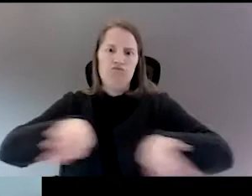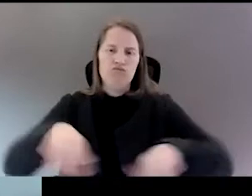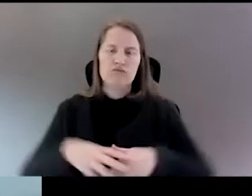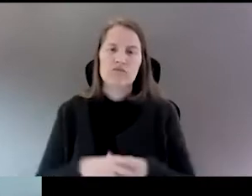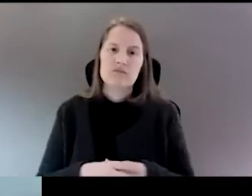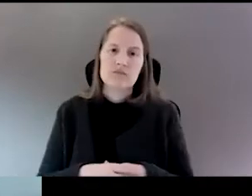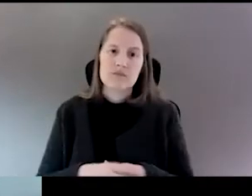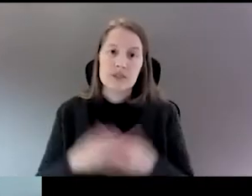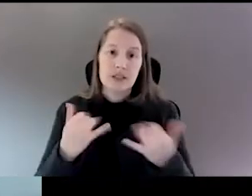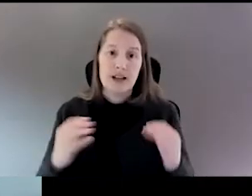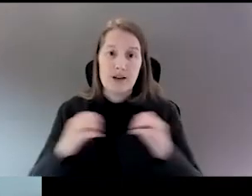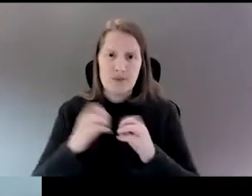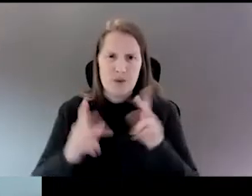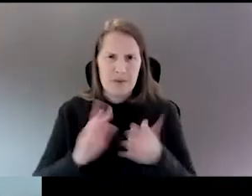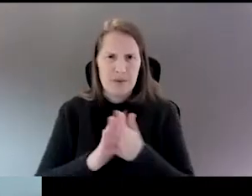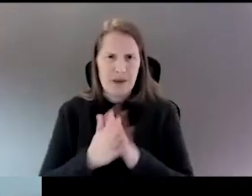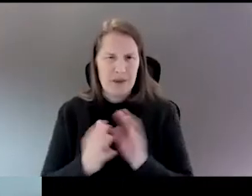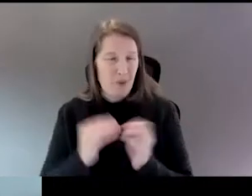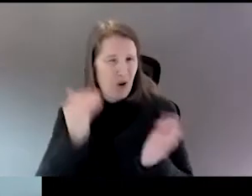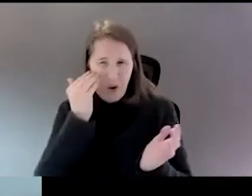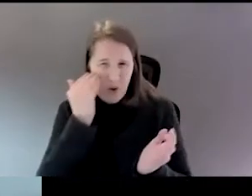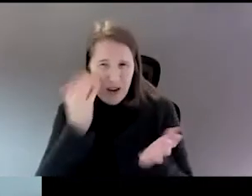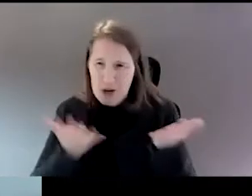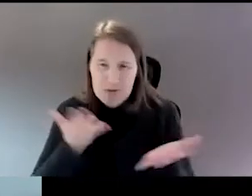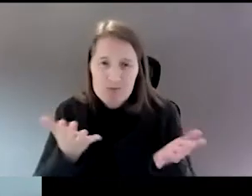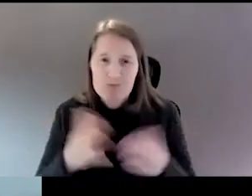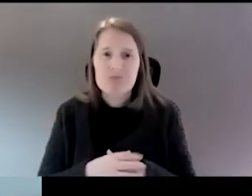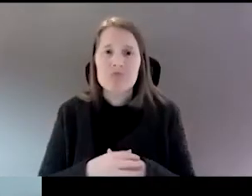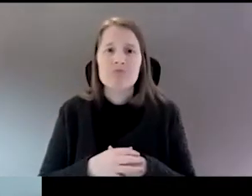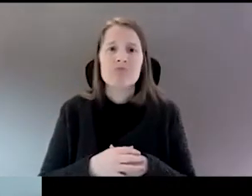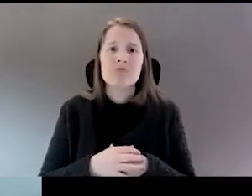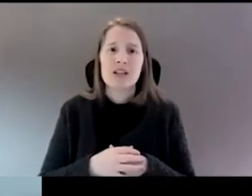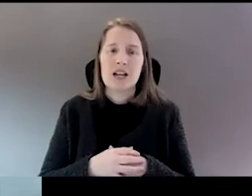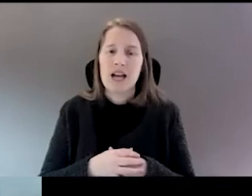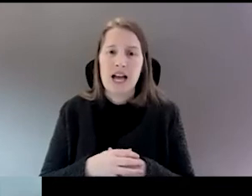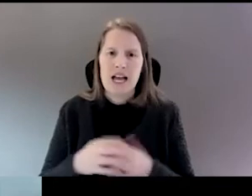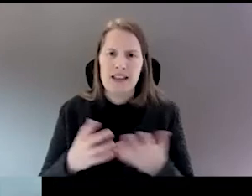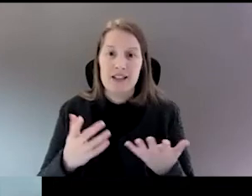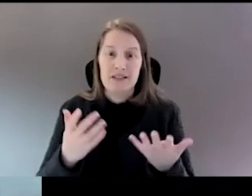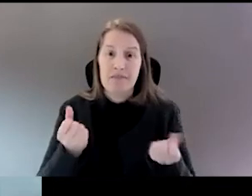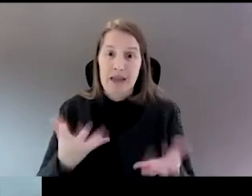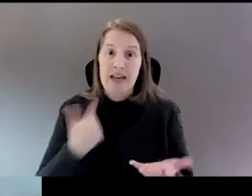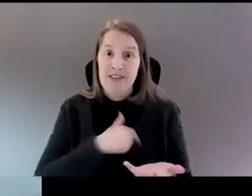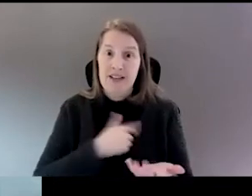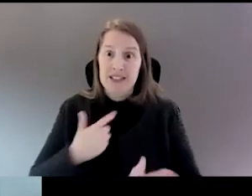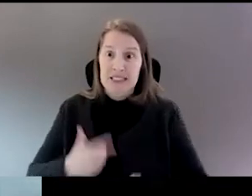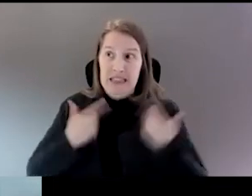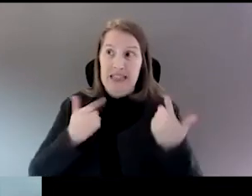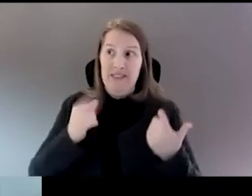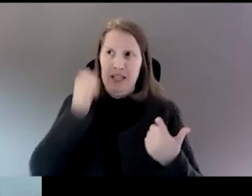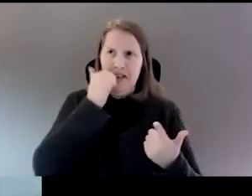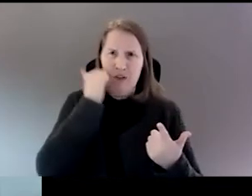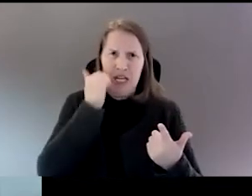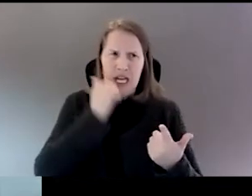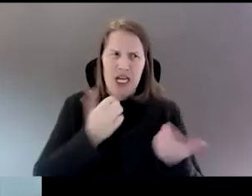becoming aware of them. Most of this stuff is new to many of us. Many of us live it on a daily basis. So when people